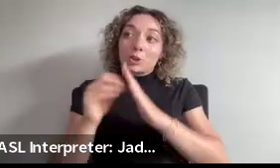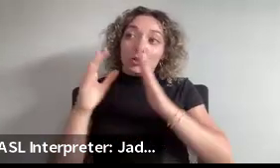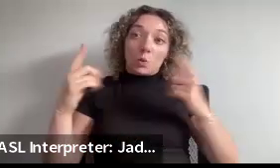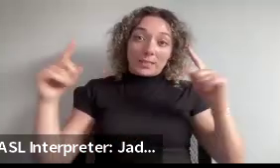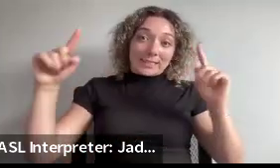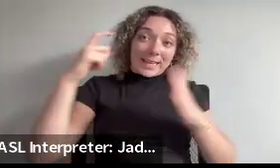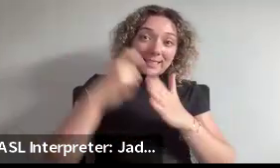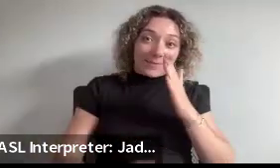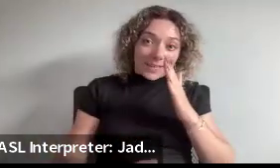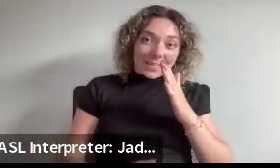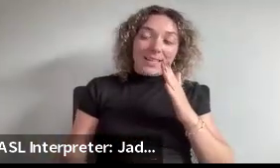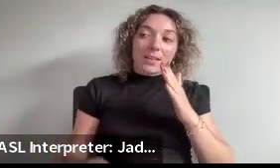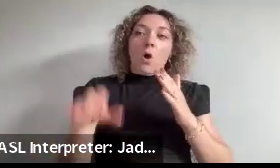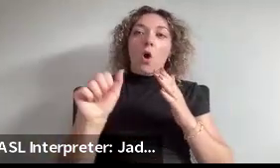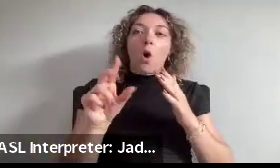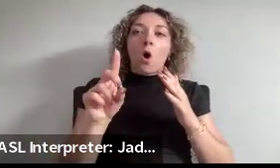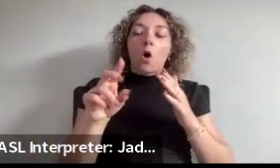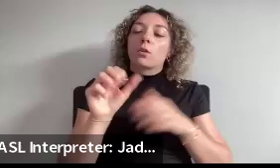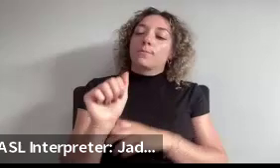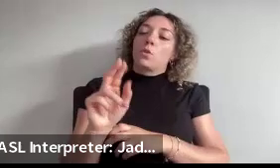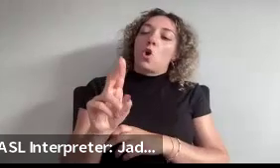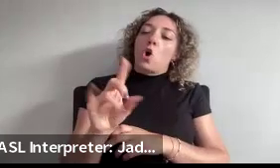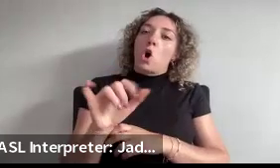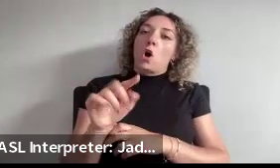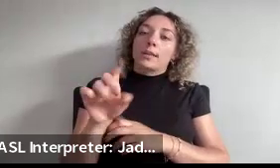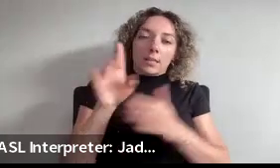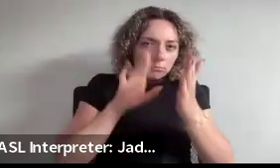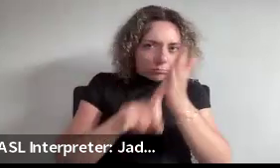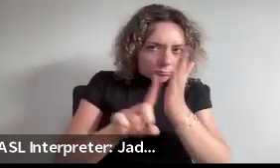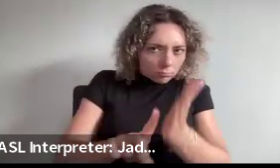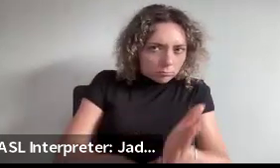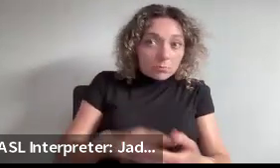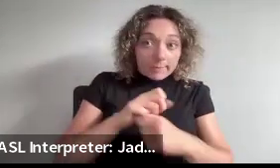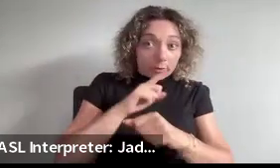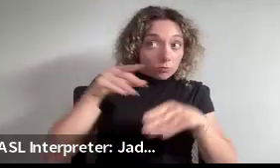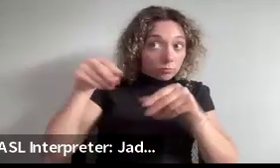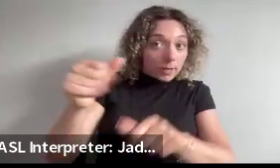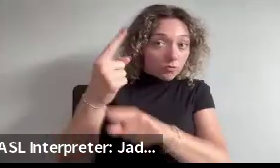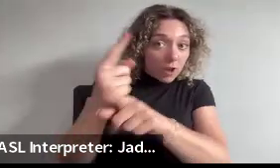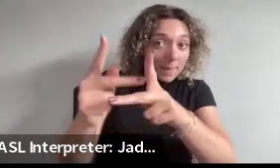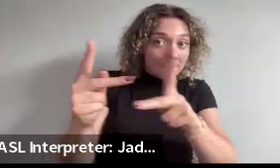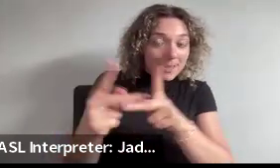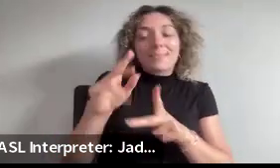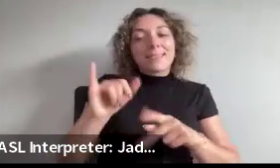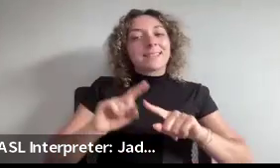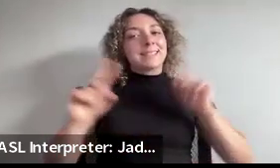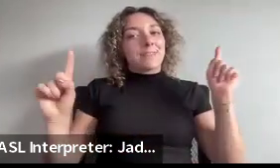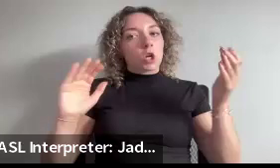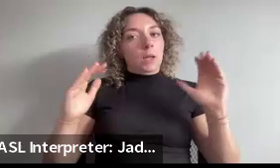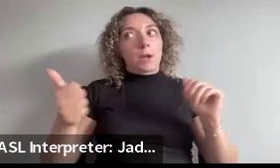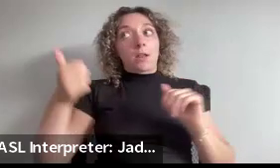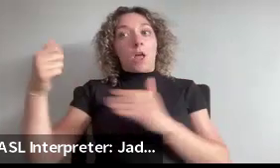success fee gets to audit it and make sure the money was actually spent that way, which is again different how the other fees are set